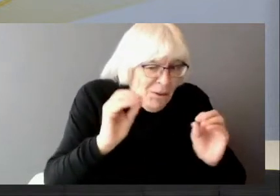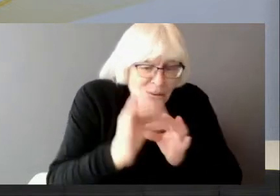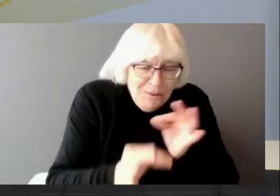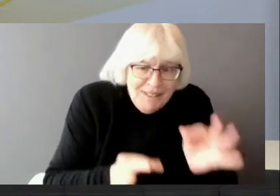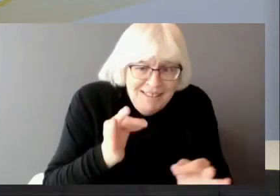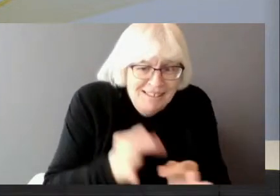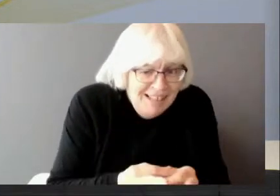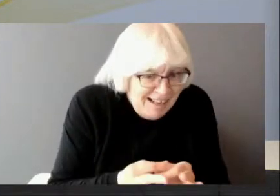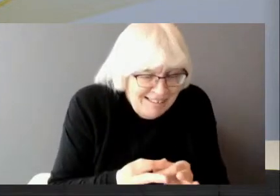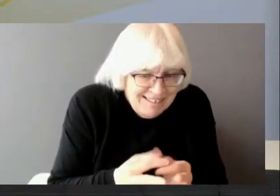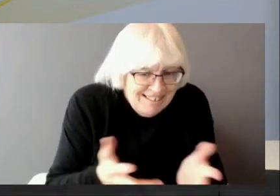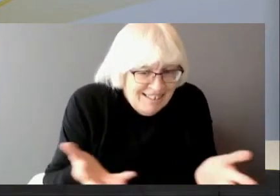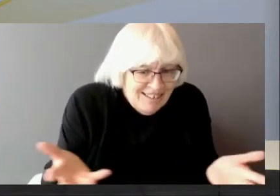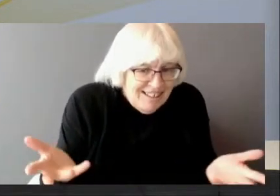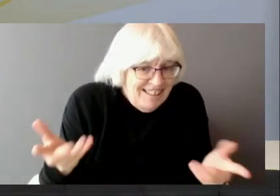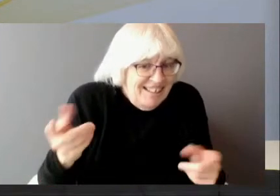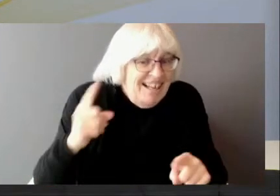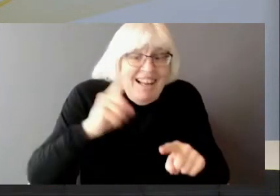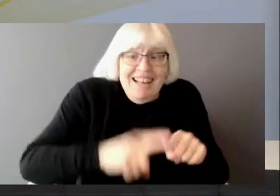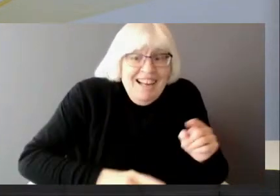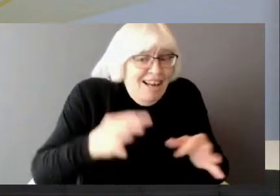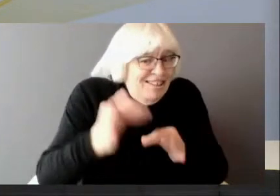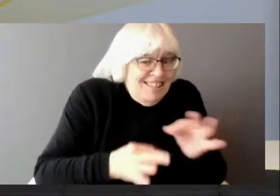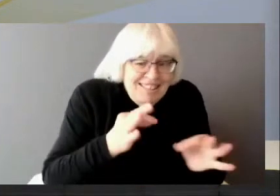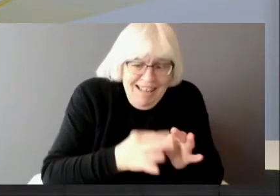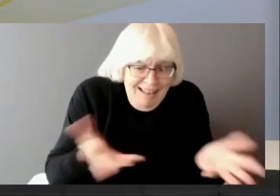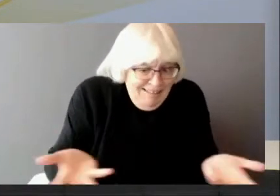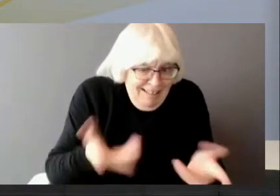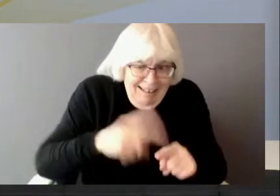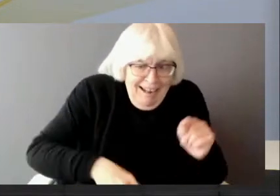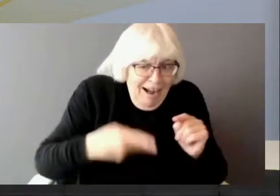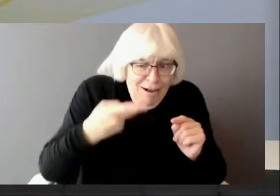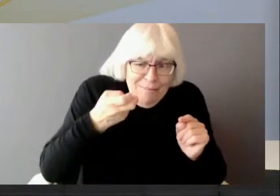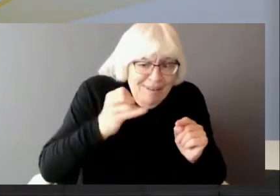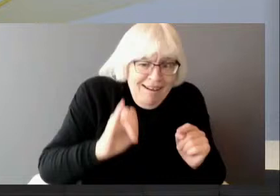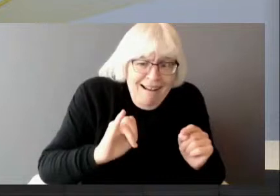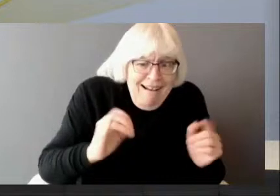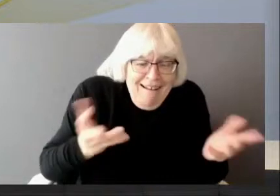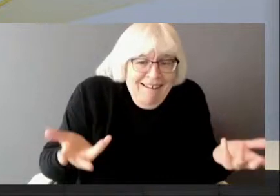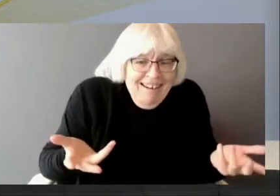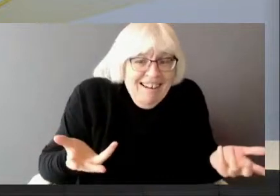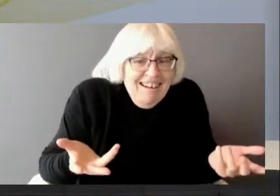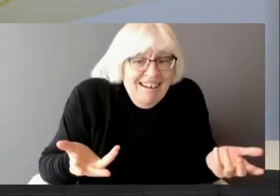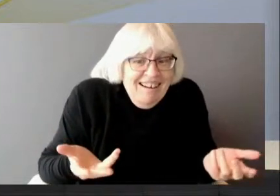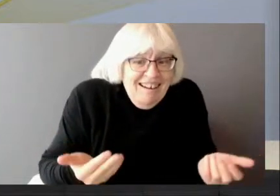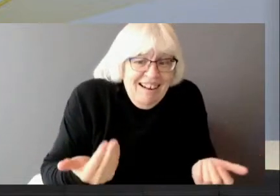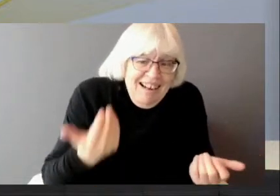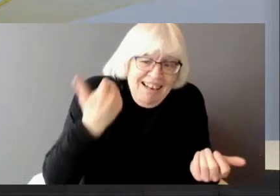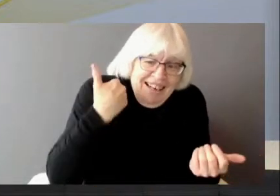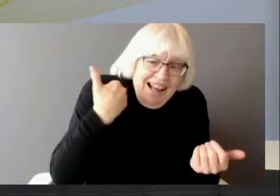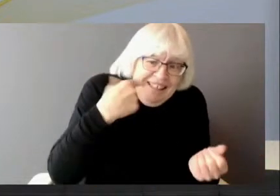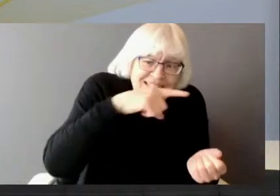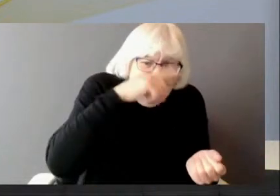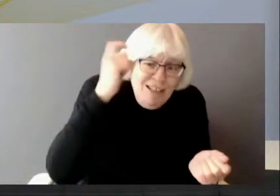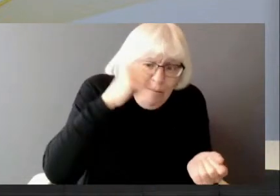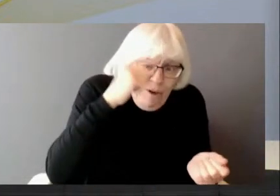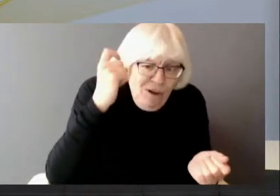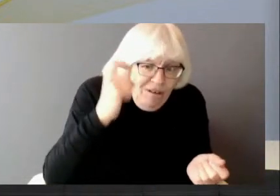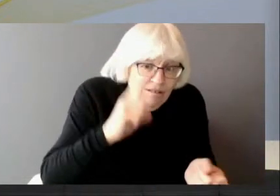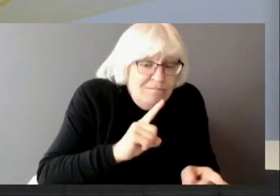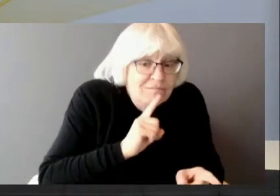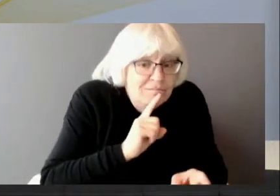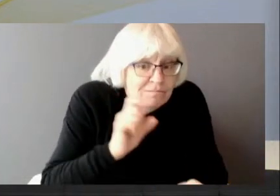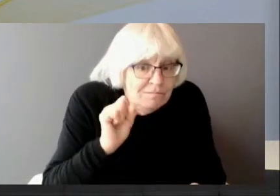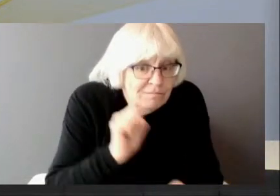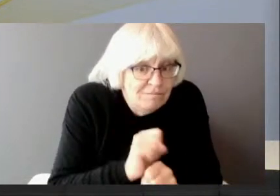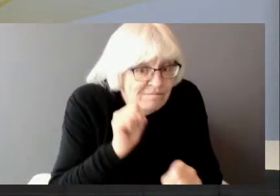COVID in this province, certainly. And even last summer, I wouldn't have anticipated we would have had a vaccine ready to roll